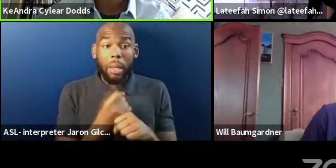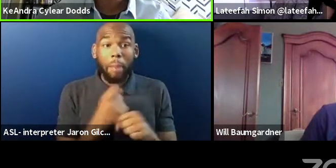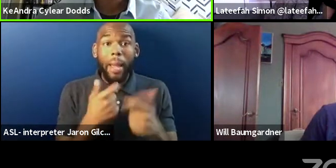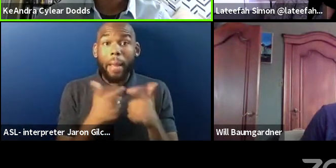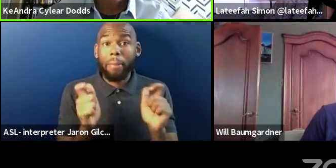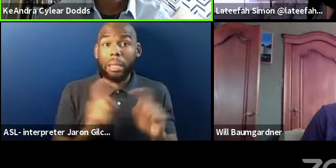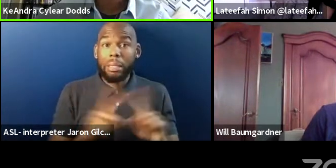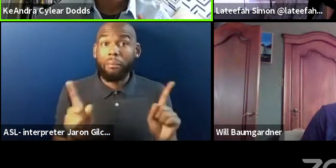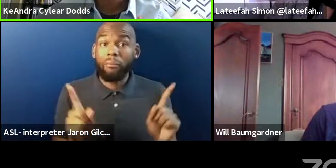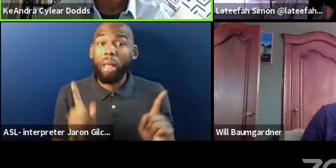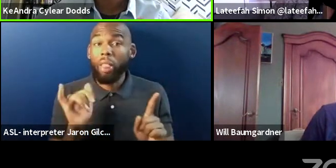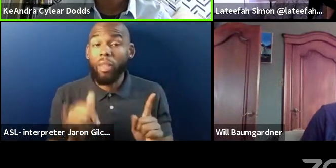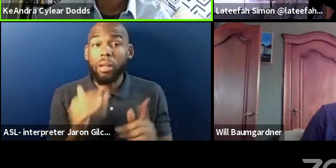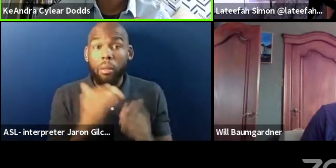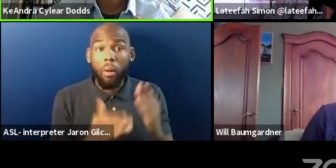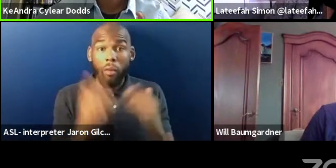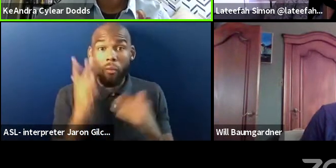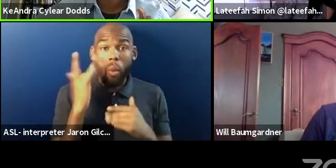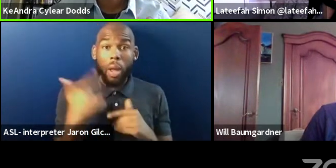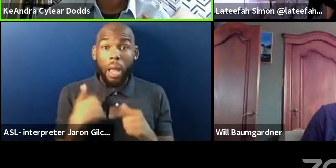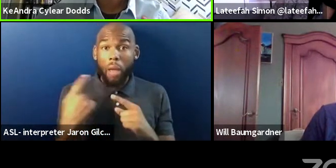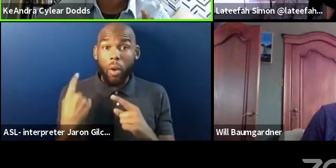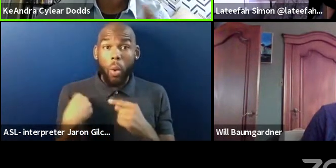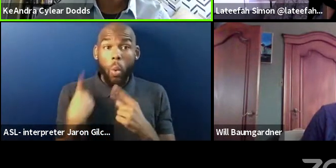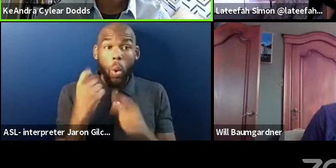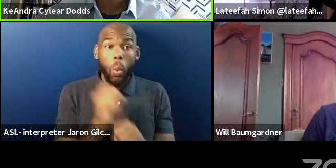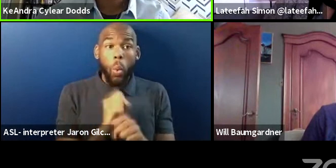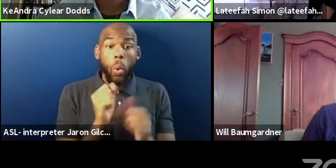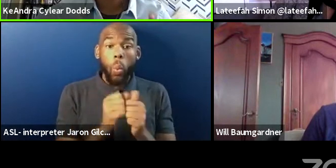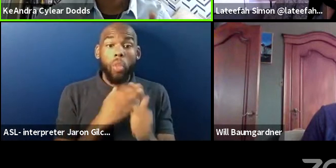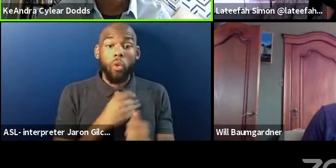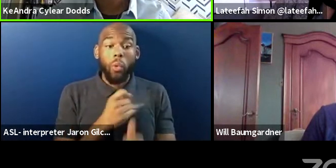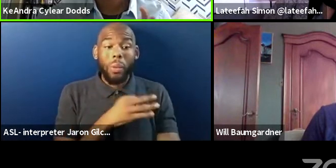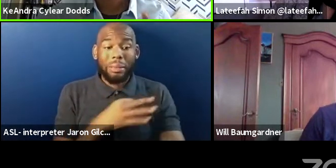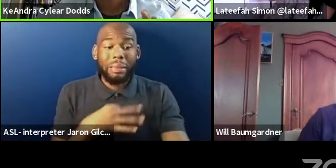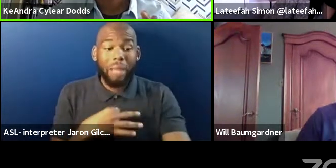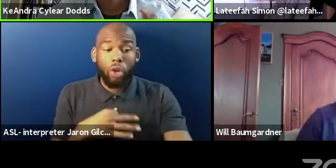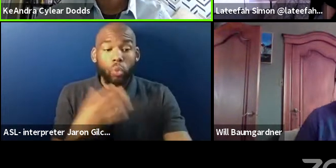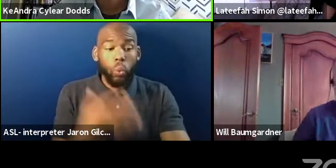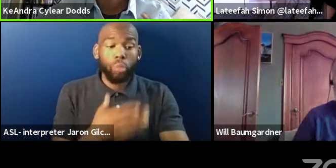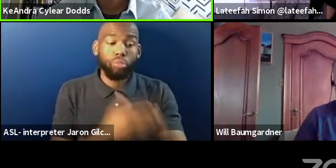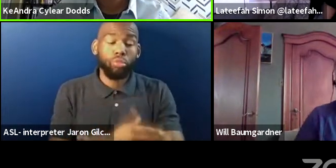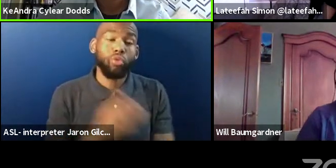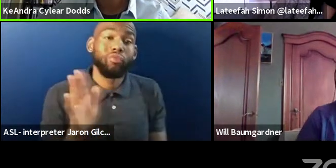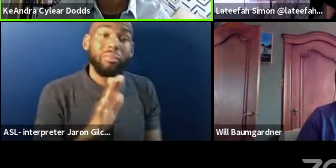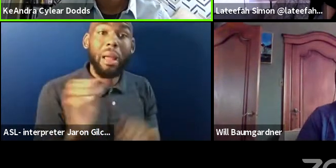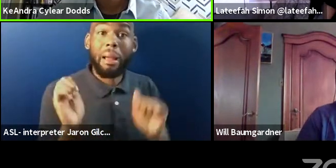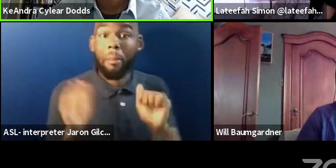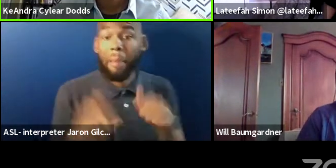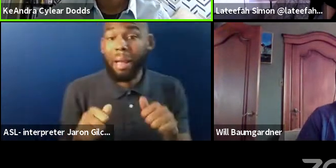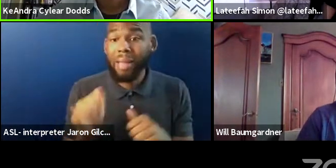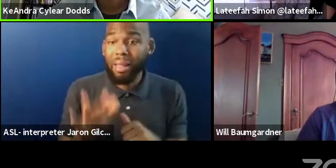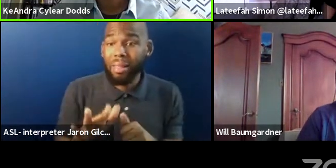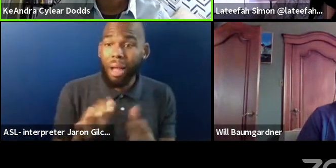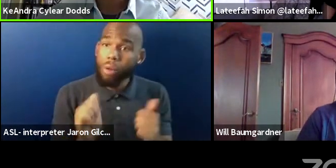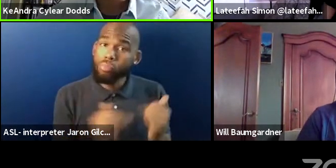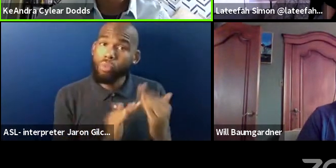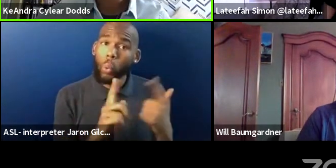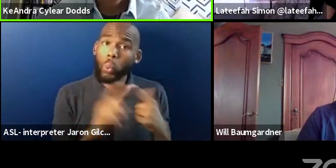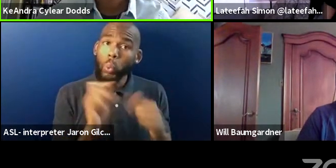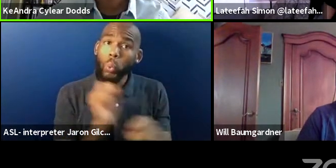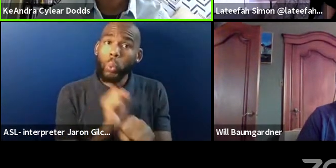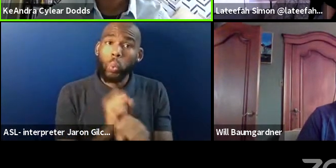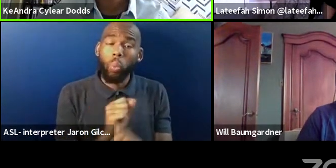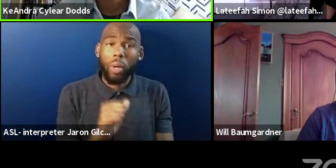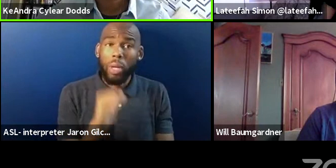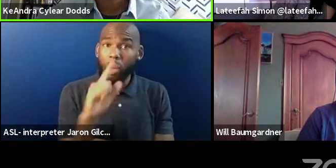that's also part of why I've been working with our staff to improve their capacity and their approach to the work. It's not just about how many meetings